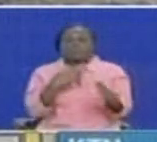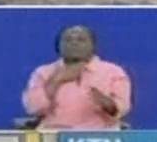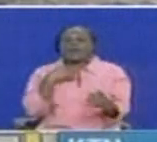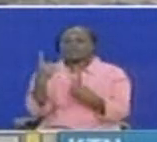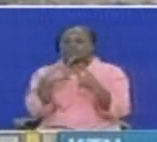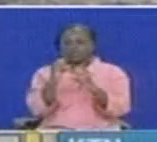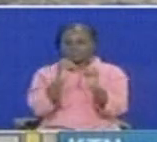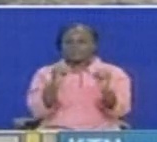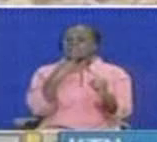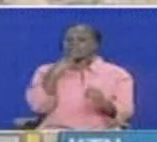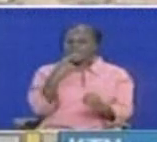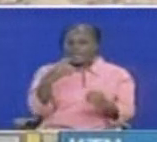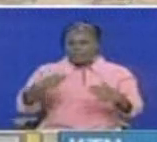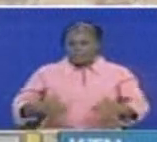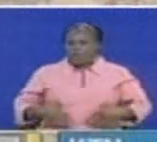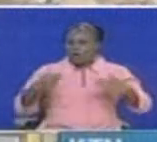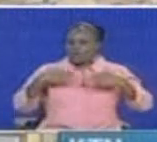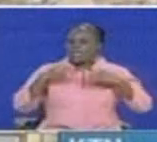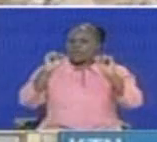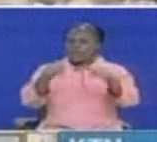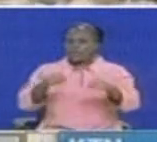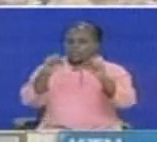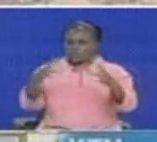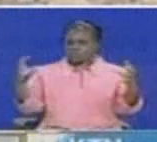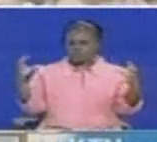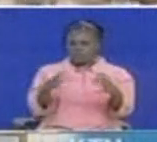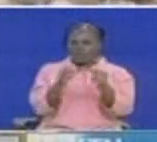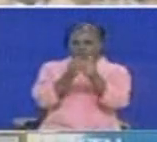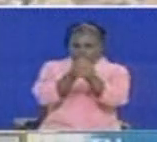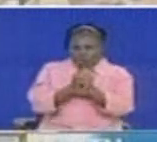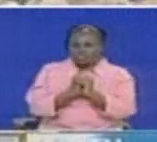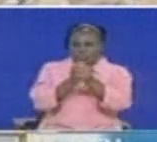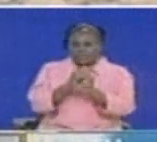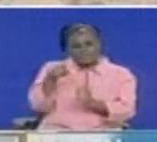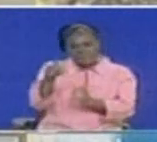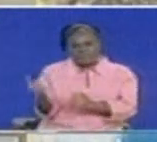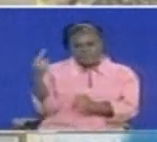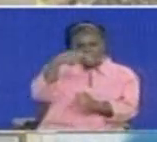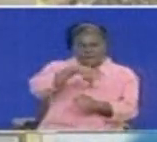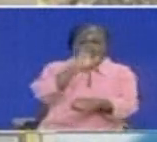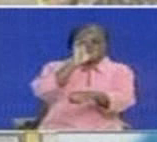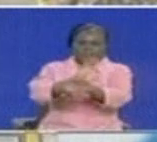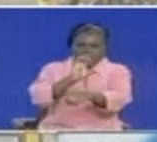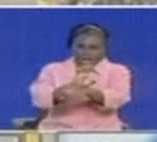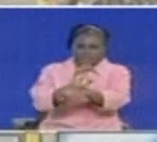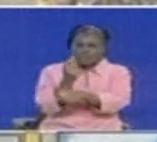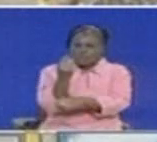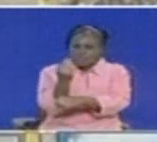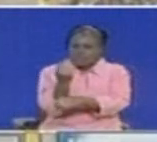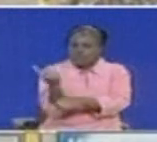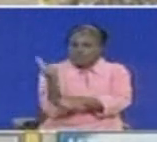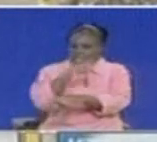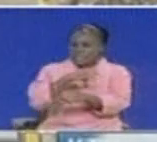speak on camera claimed that the bodies could belong to a group of worshippers who they say had come to the church a few days ago but never came